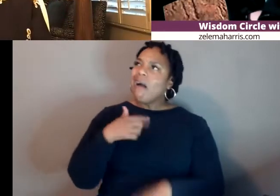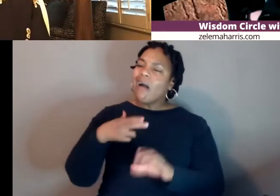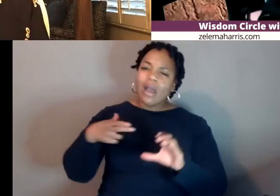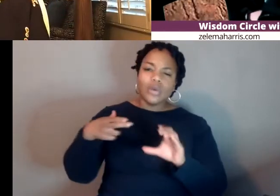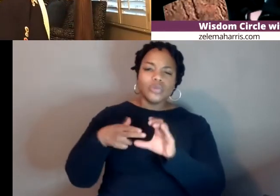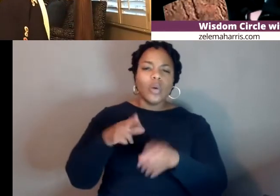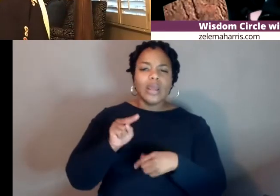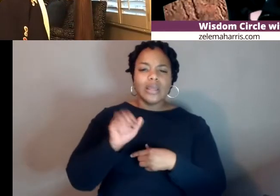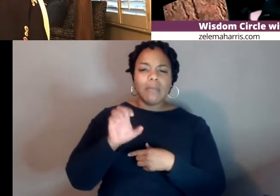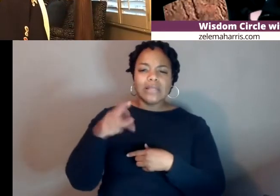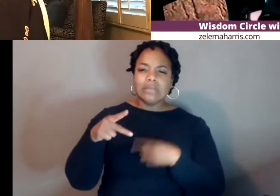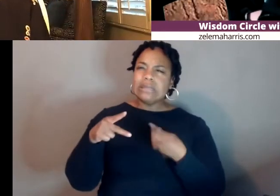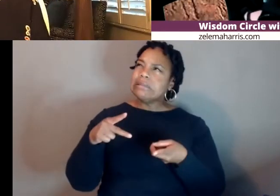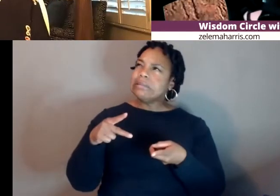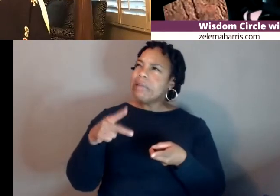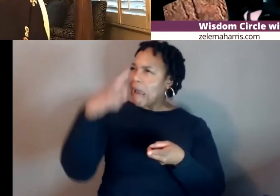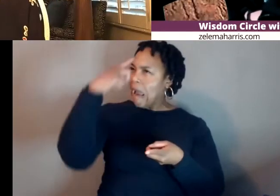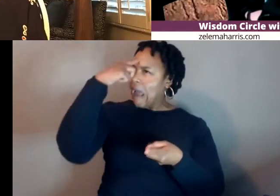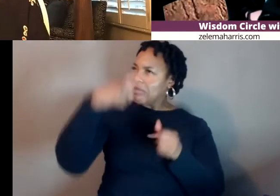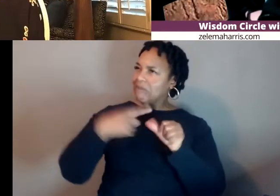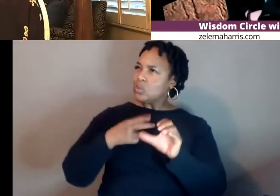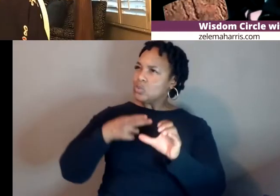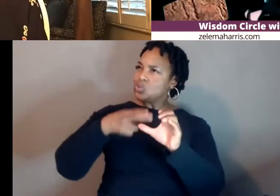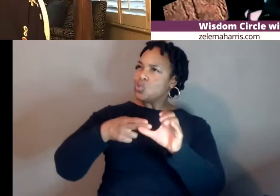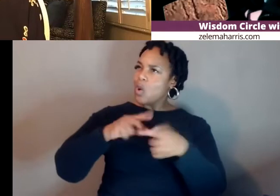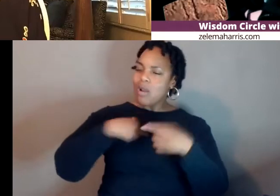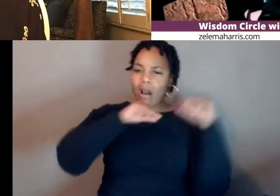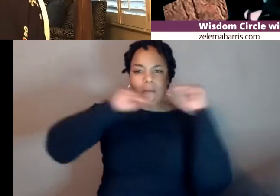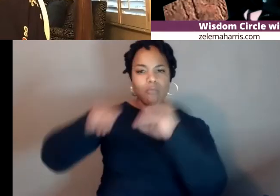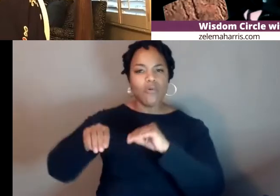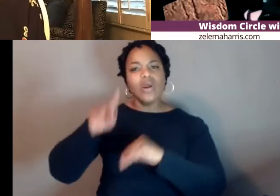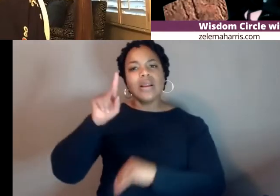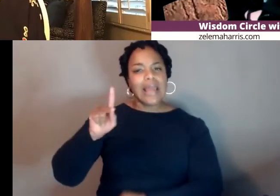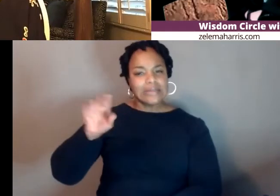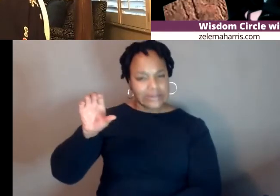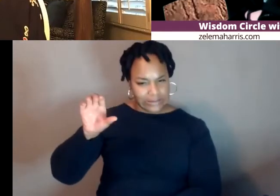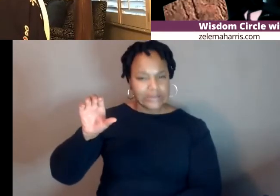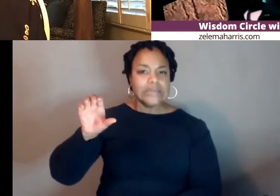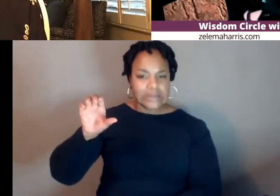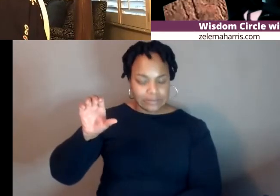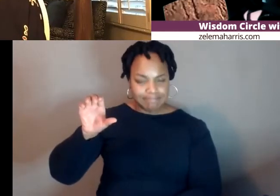moved to Kansas City. And there was a lawsuit